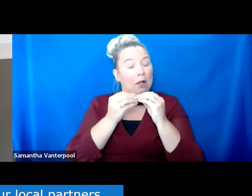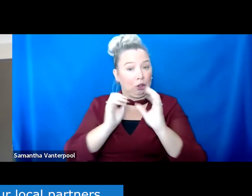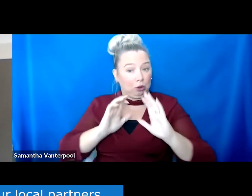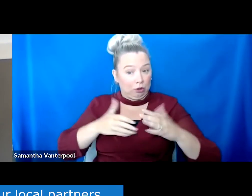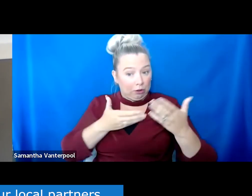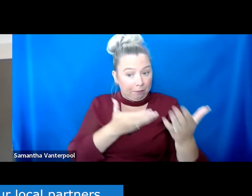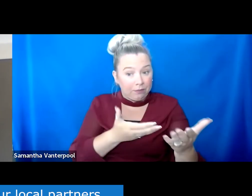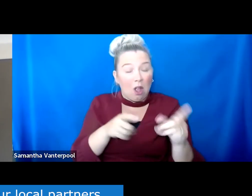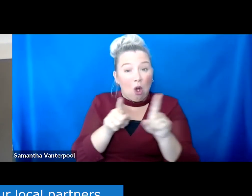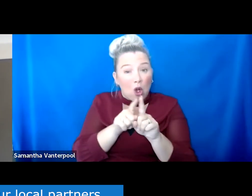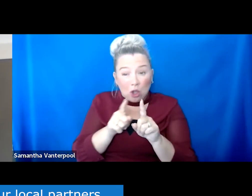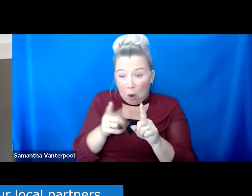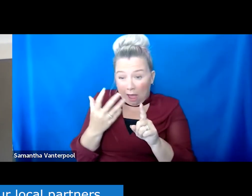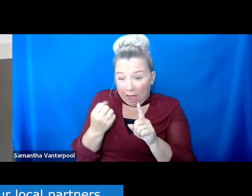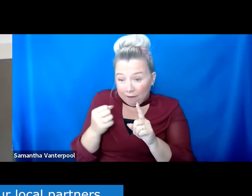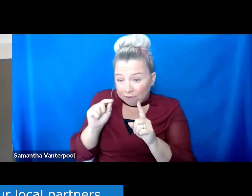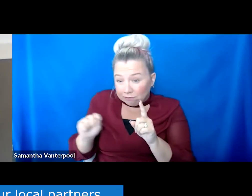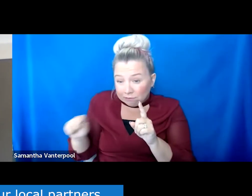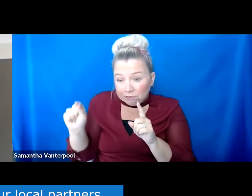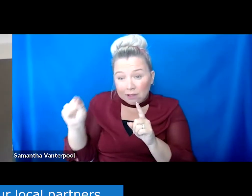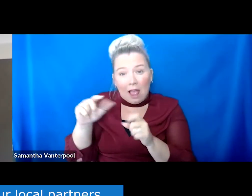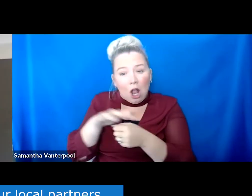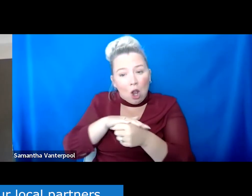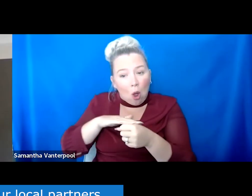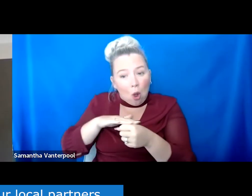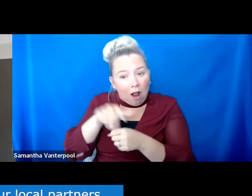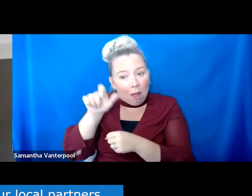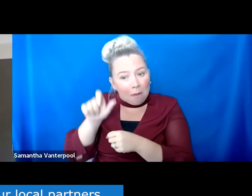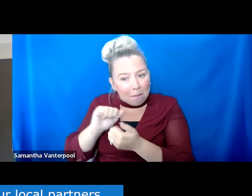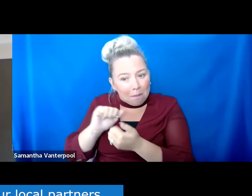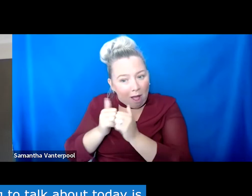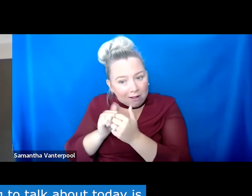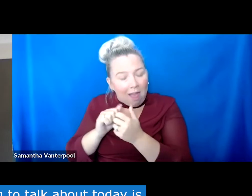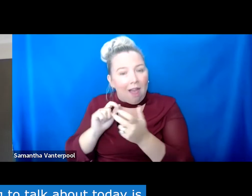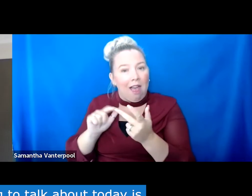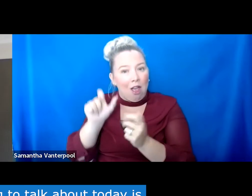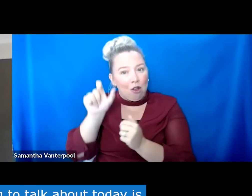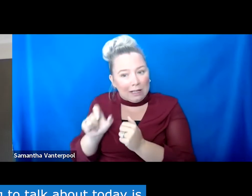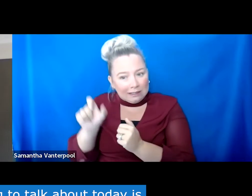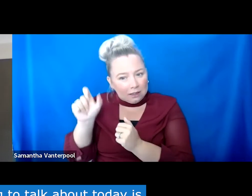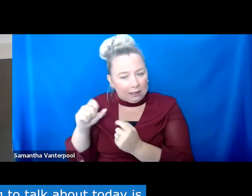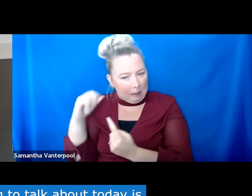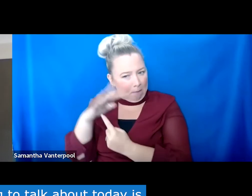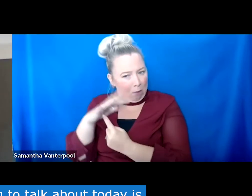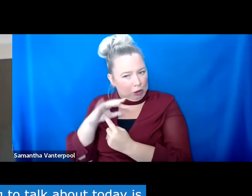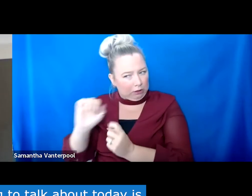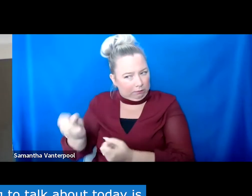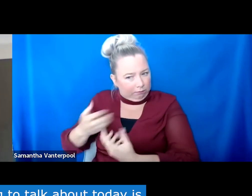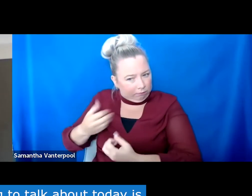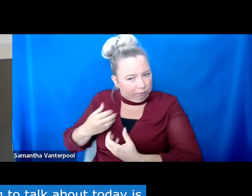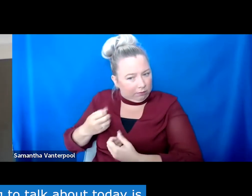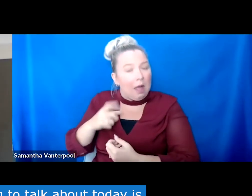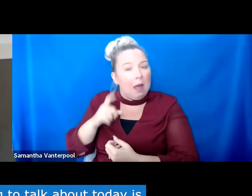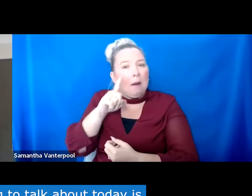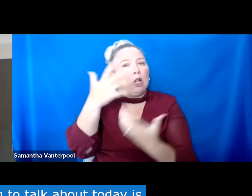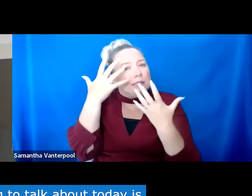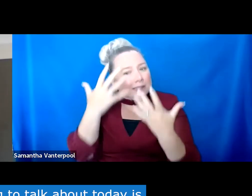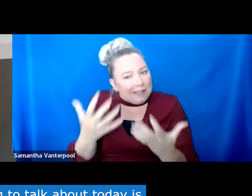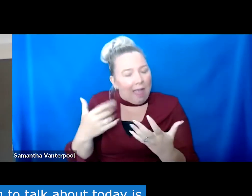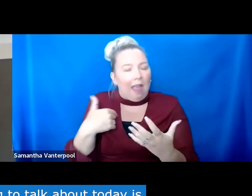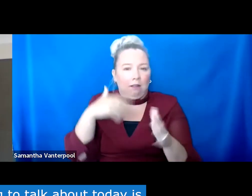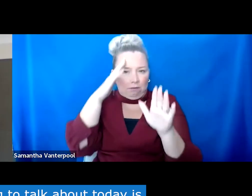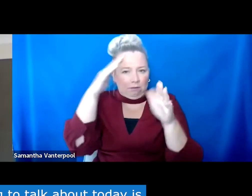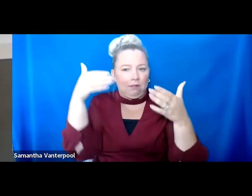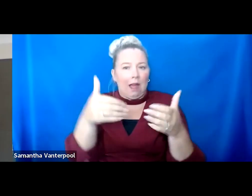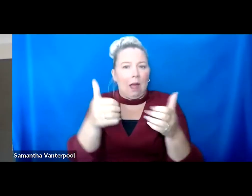as our local partners and residents, was very important. But what I'm going to talk about today is really the partnership we